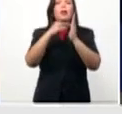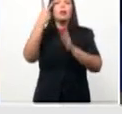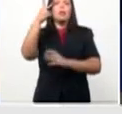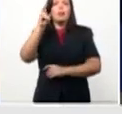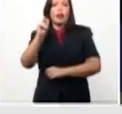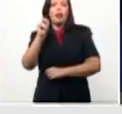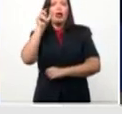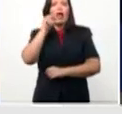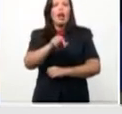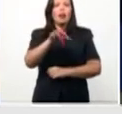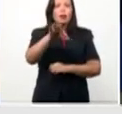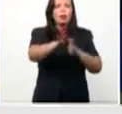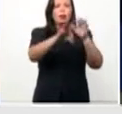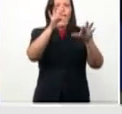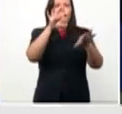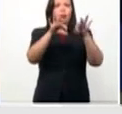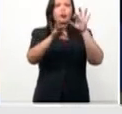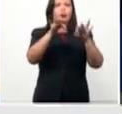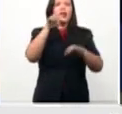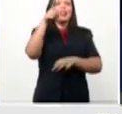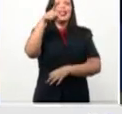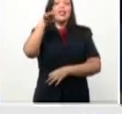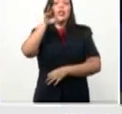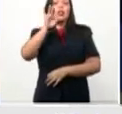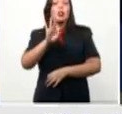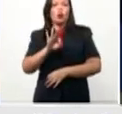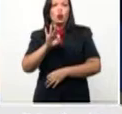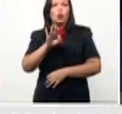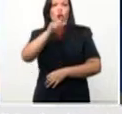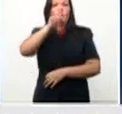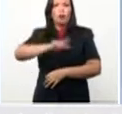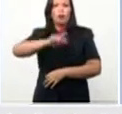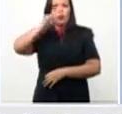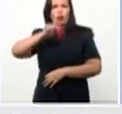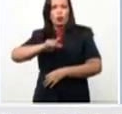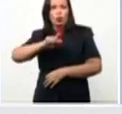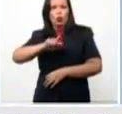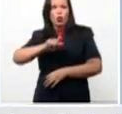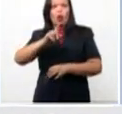people tested positive for COVID-19 and SARS-CoV-2.